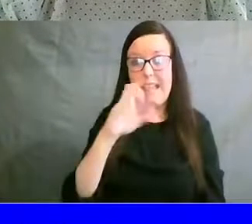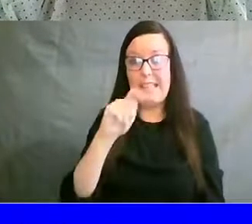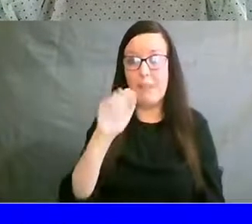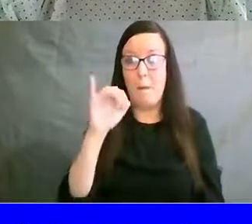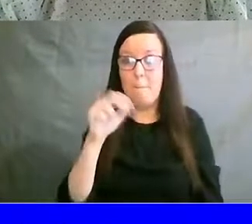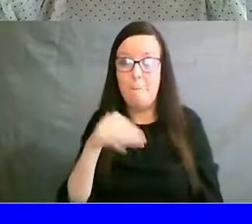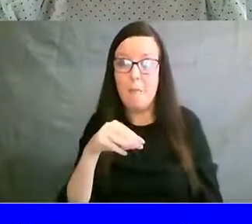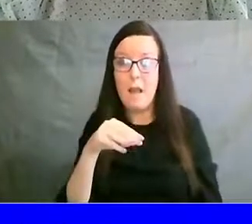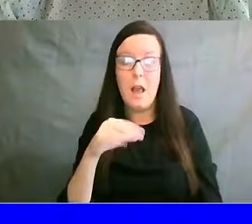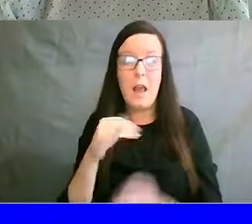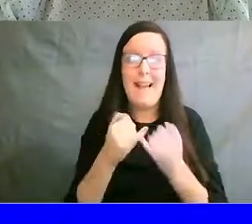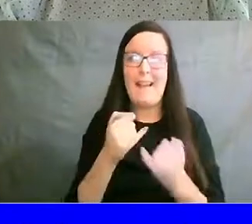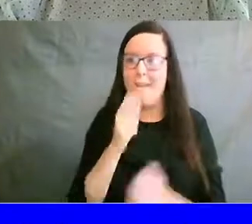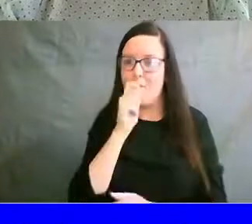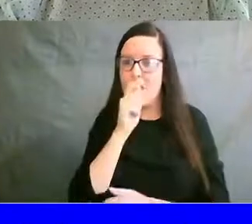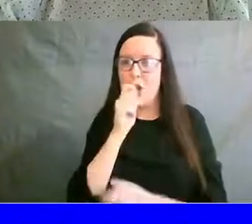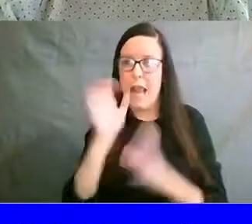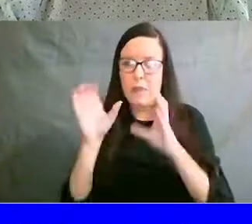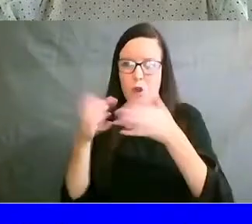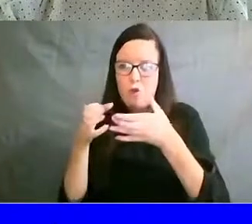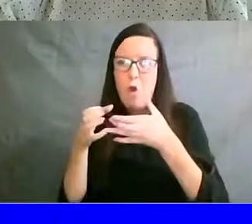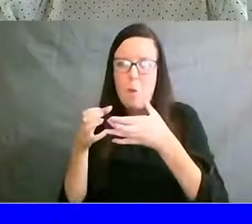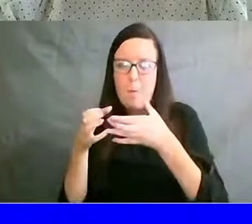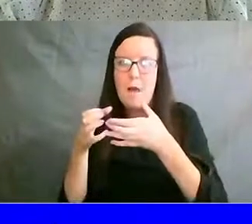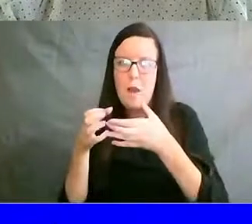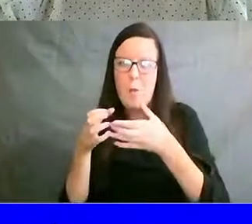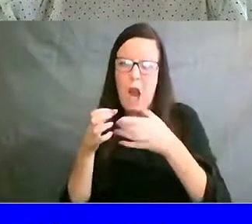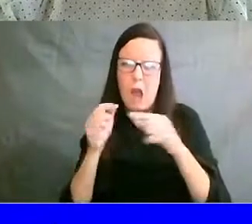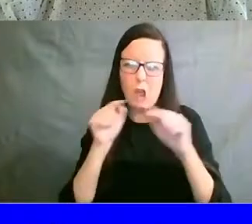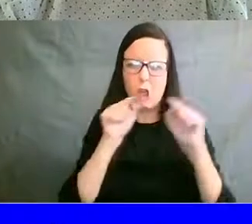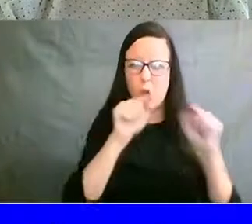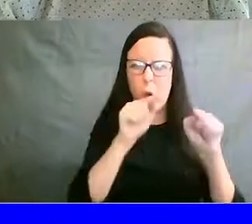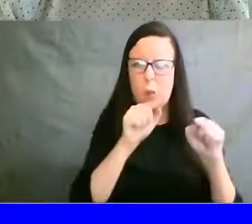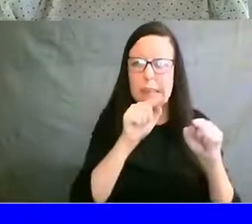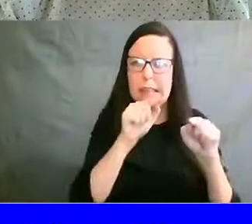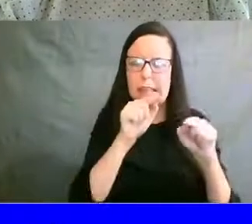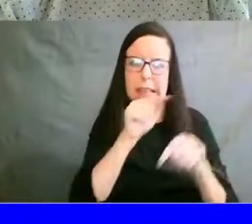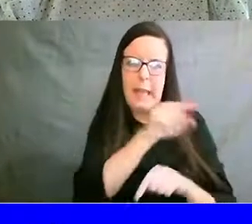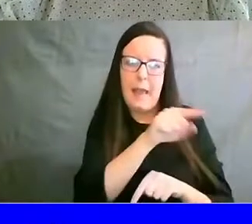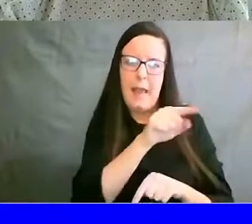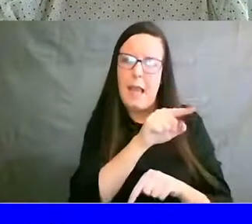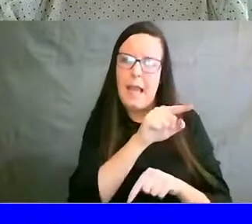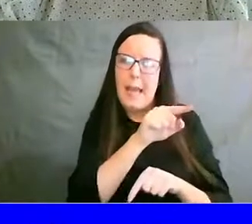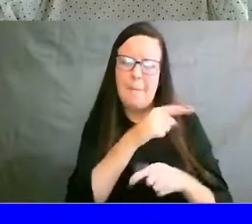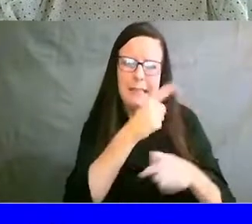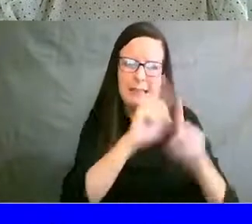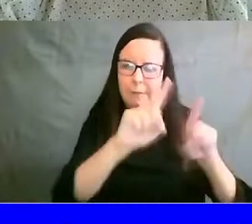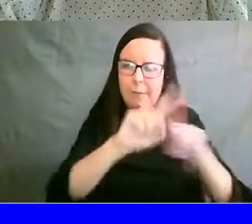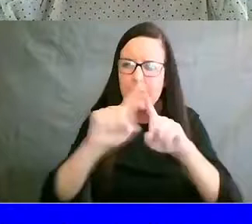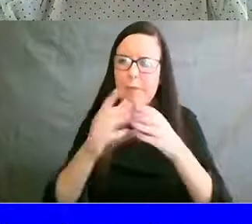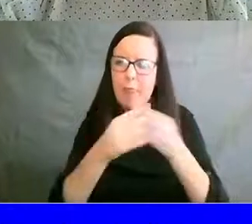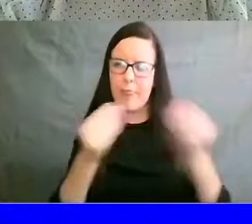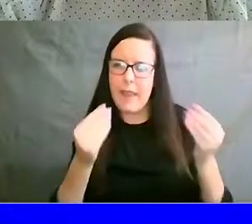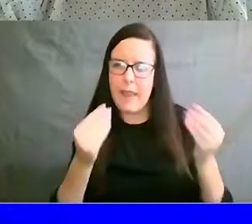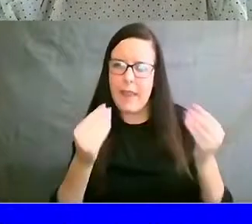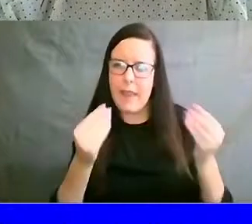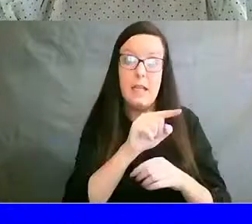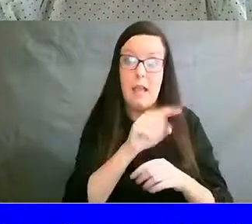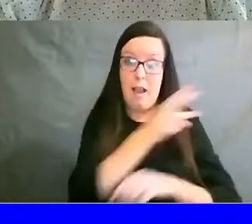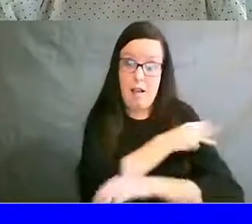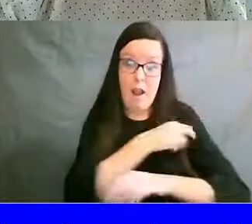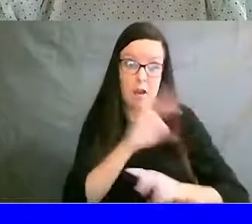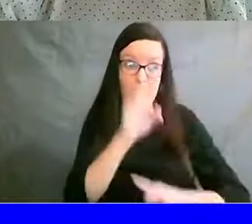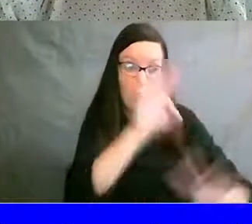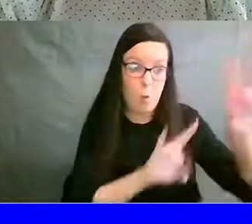be coming to the fore now, who were accusing him of a variety of things. He was questioned by the guards and his mobile phone was